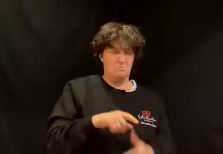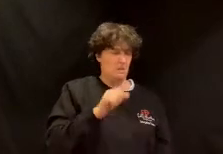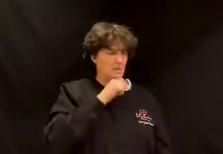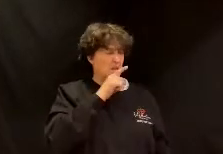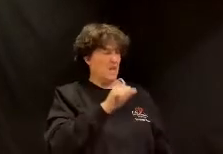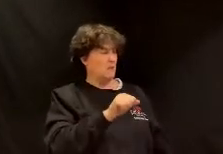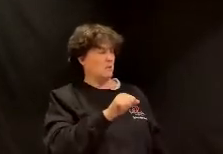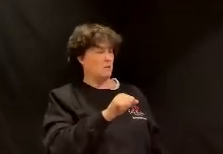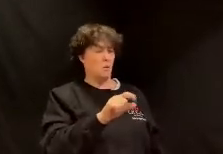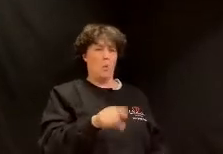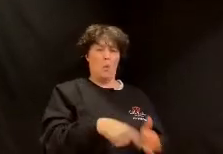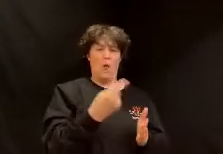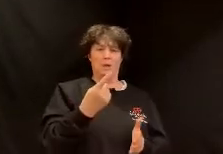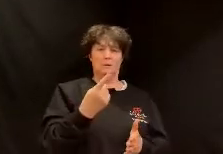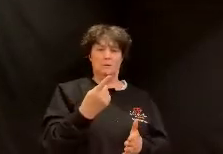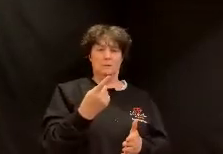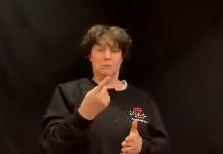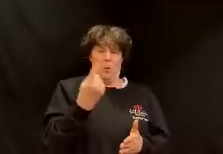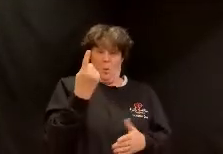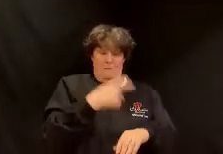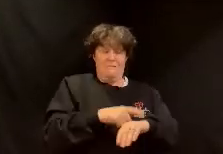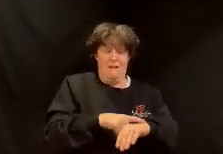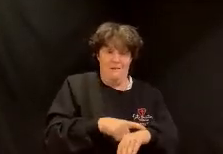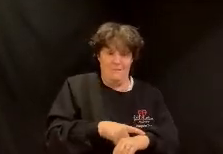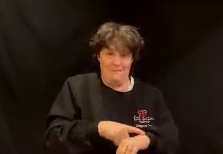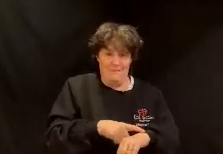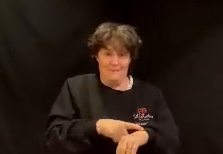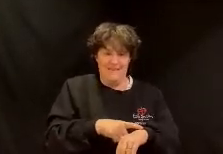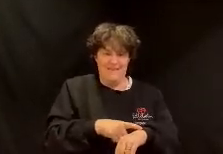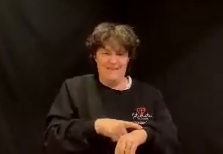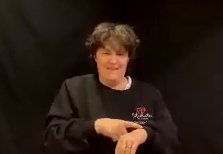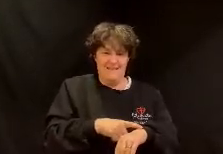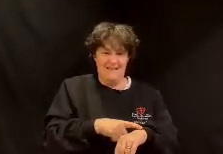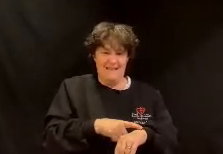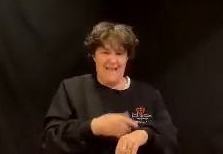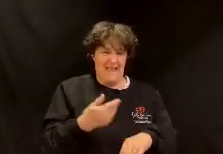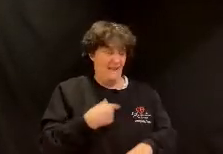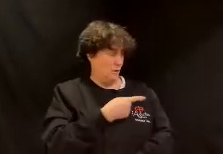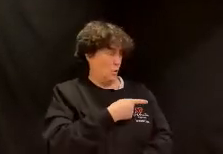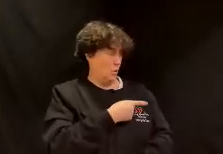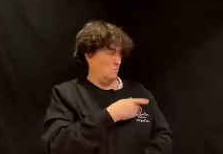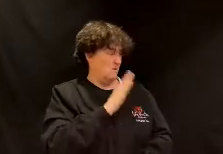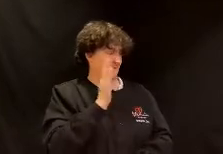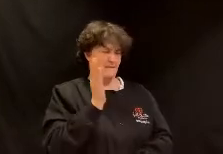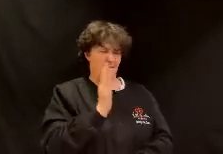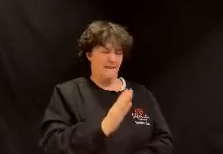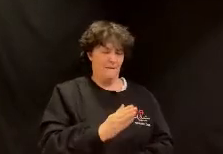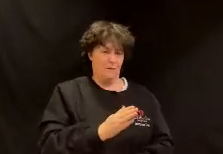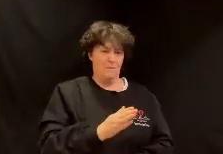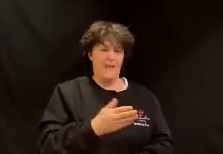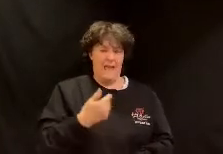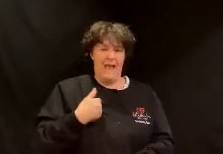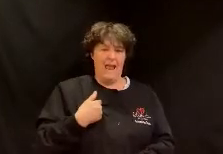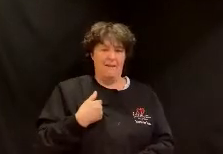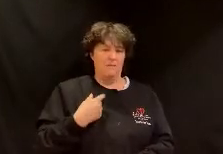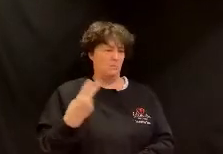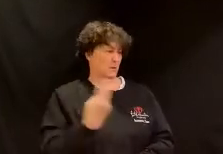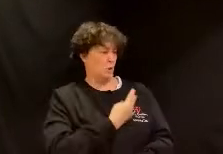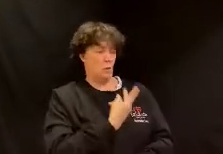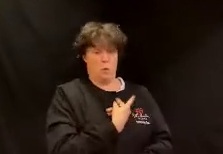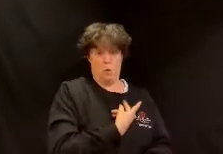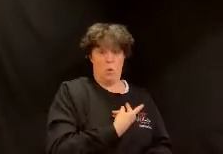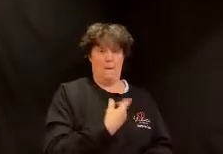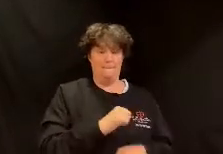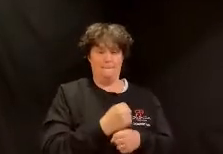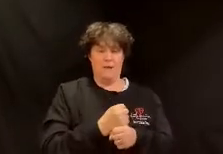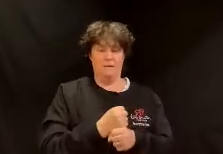I don't care. I've been there one time. I said, have you? He said, nope, never done it before. I said, I have. We're going to make it.